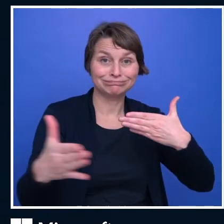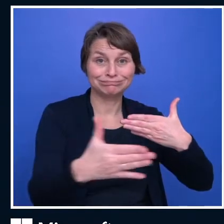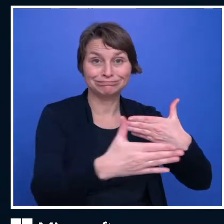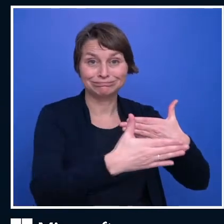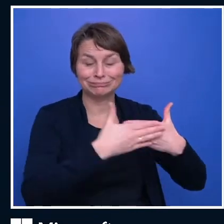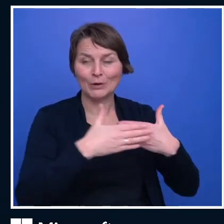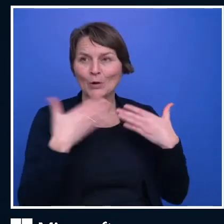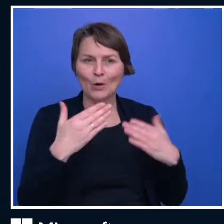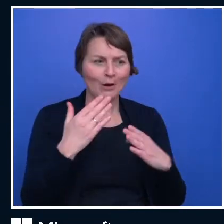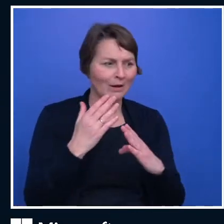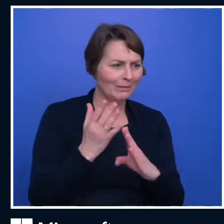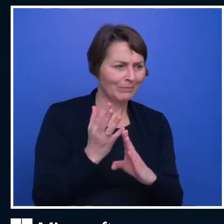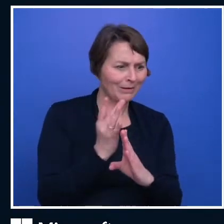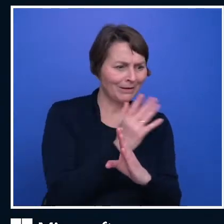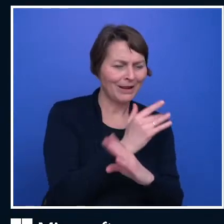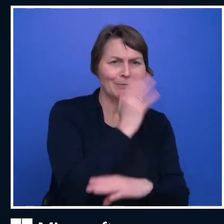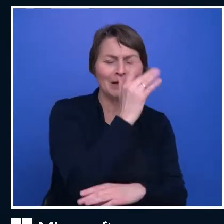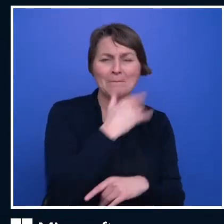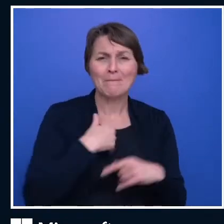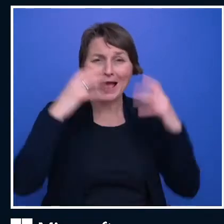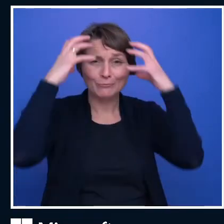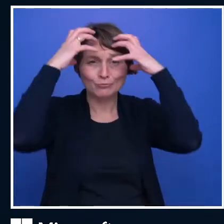brain is exhausted.